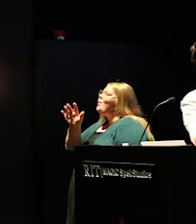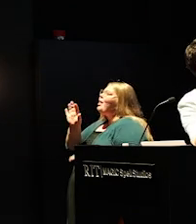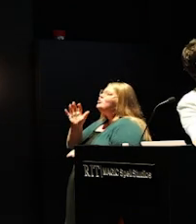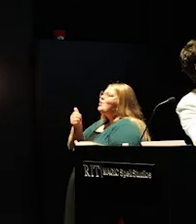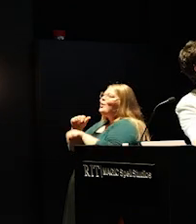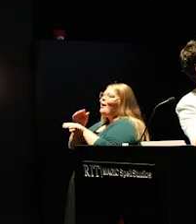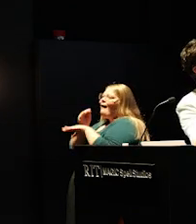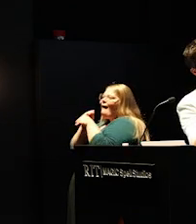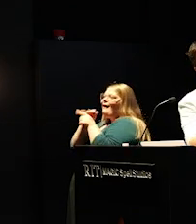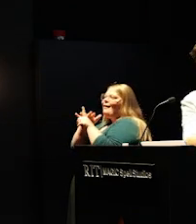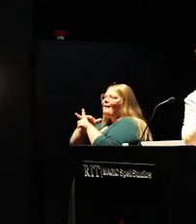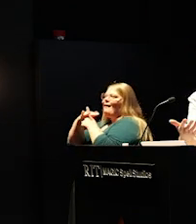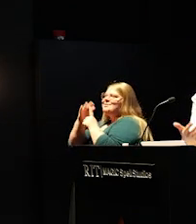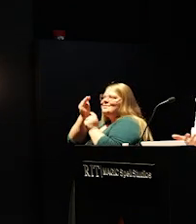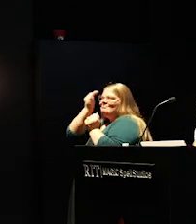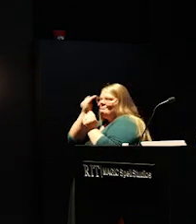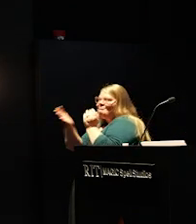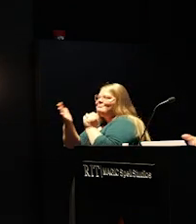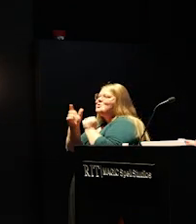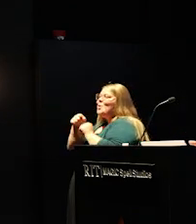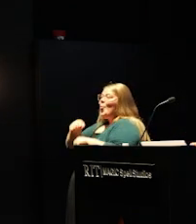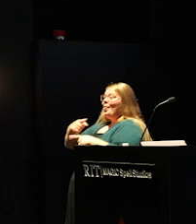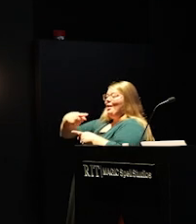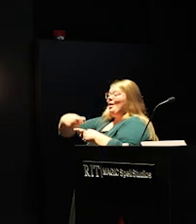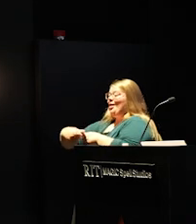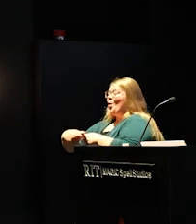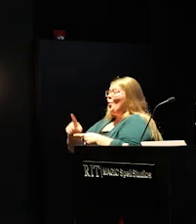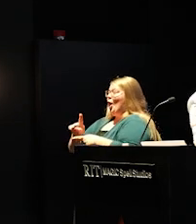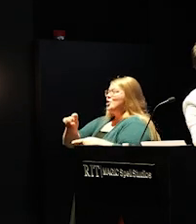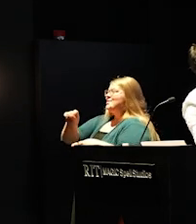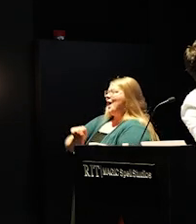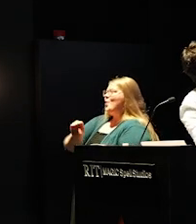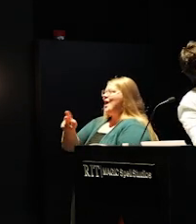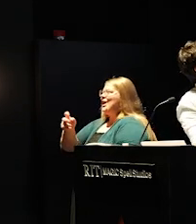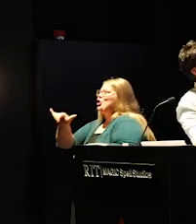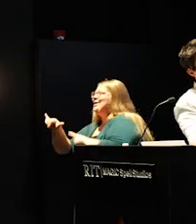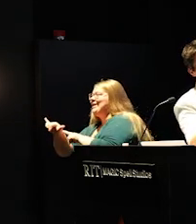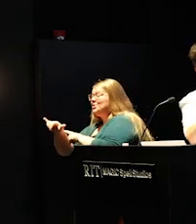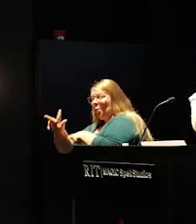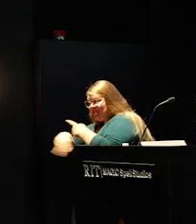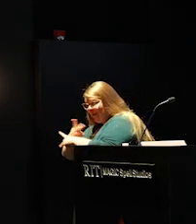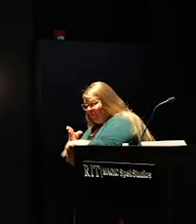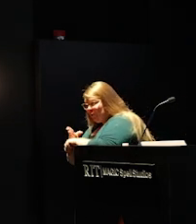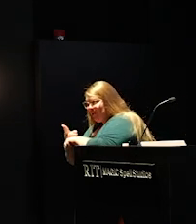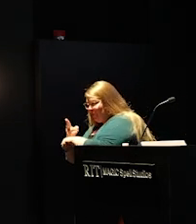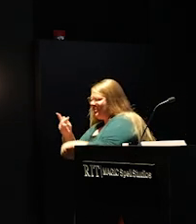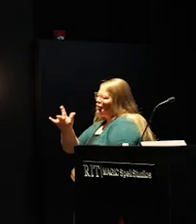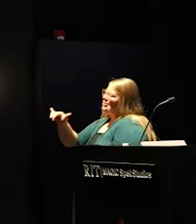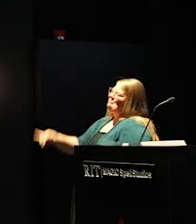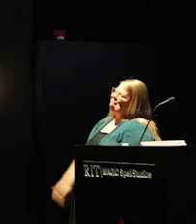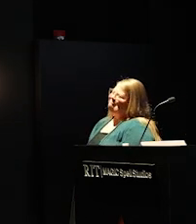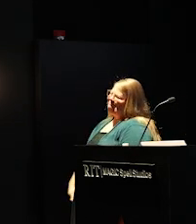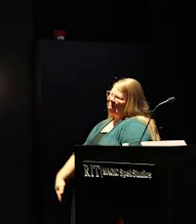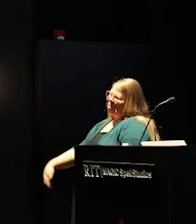And most of the wood in the place is hickory. No one will ever know that. No one will ever know that the screws on those benches, the